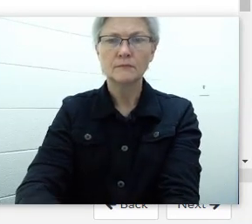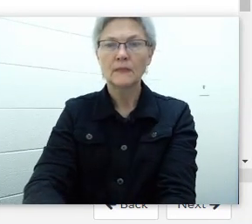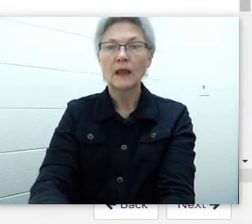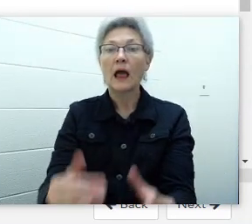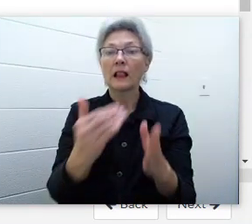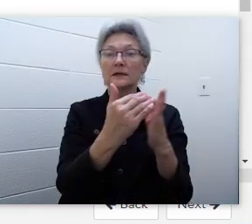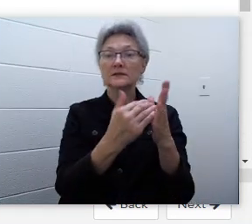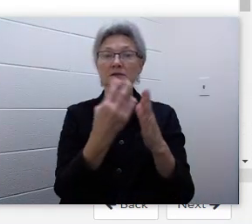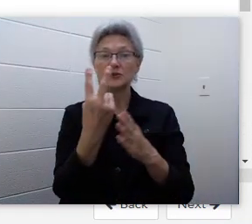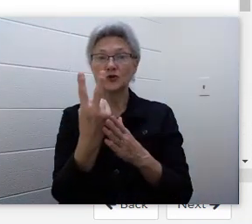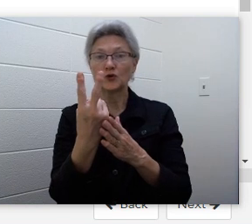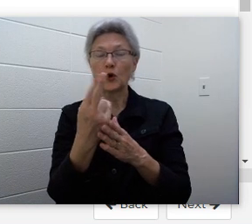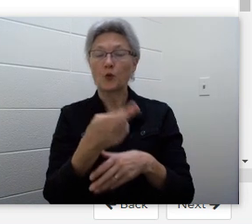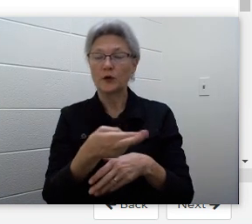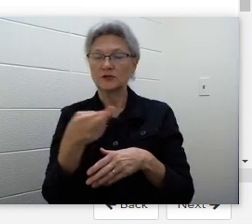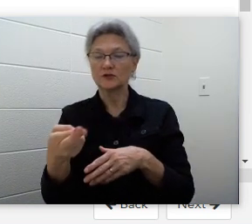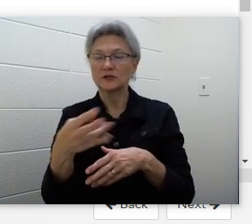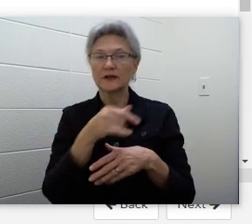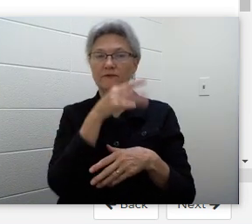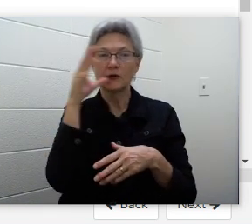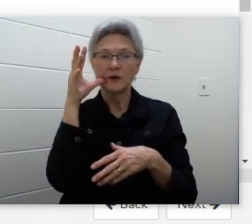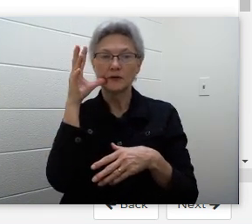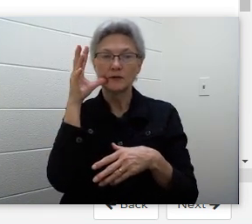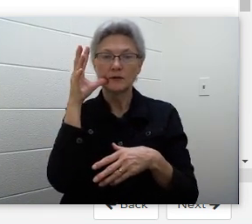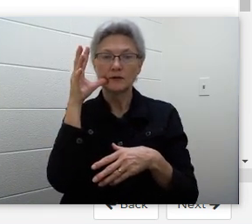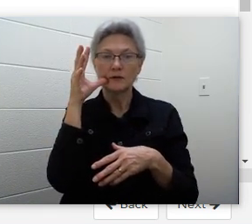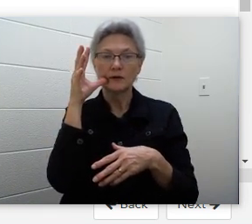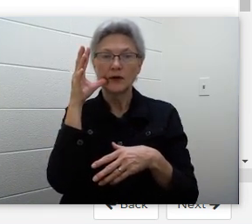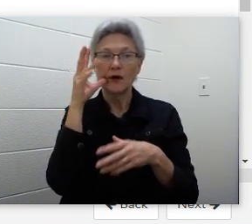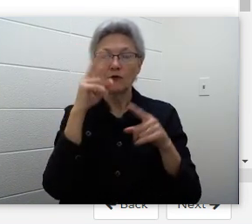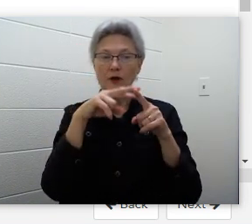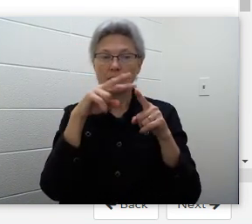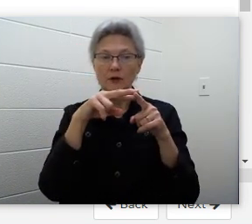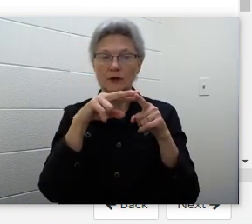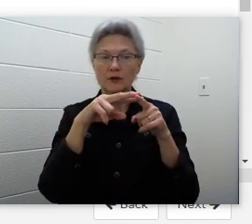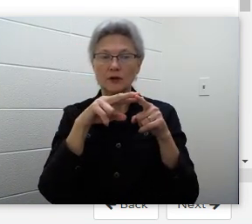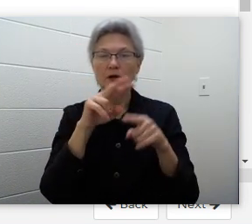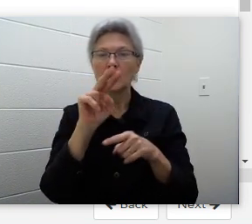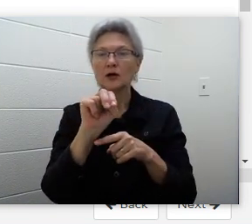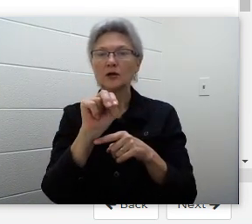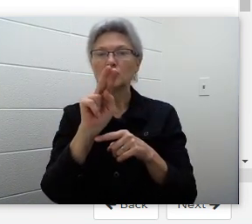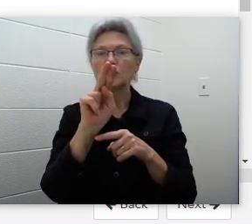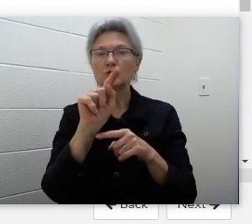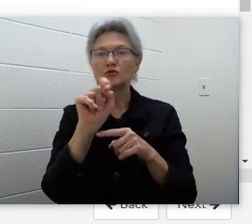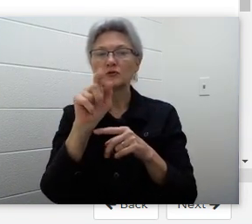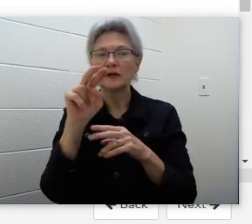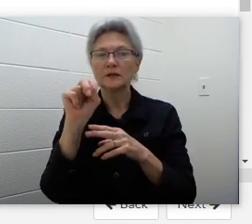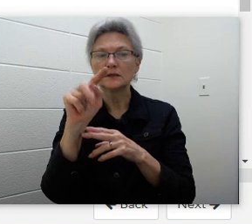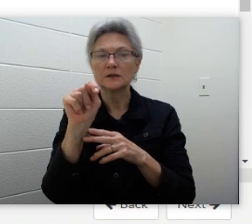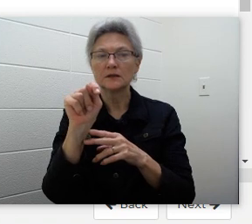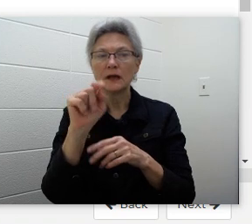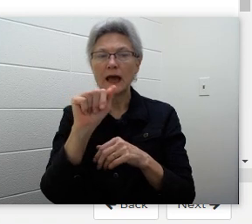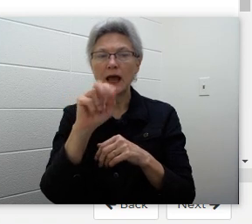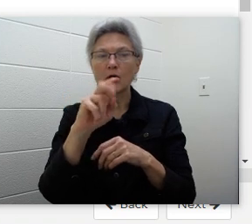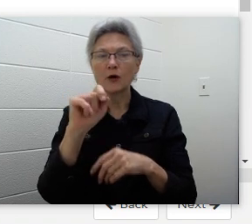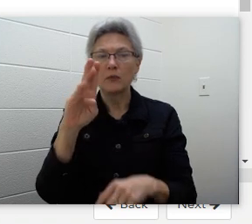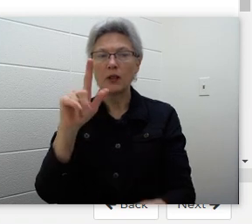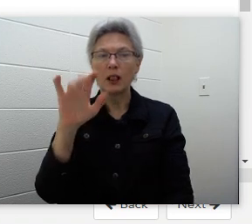Lesson 2. Resources and Farming. Vocabulary. Nutrient.